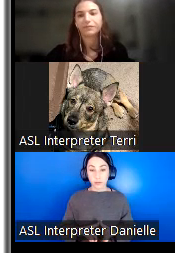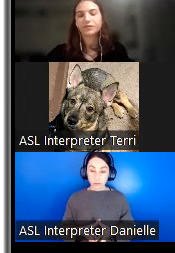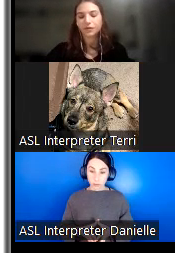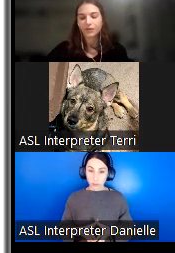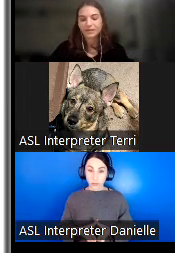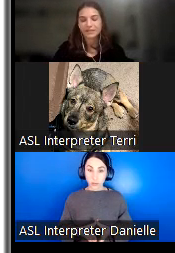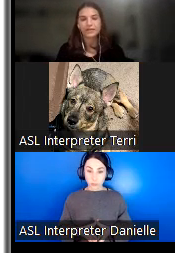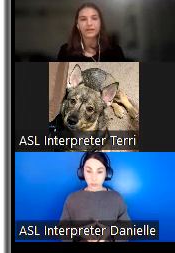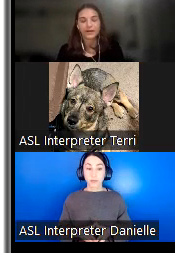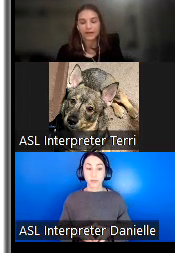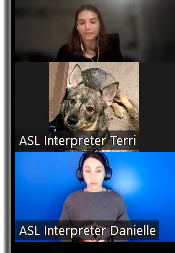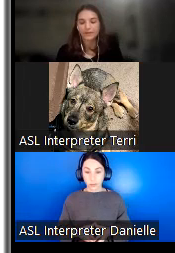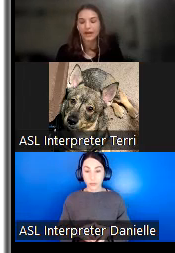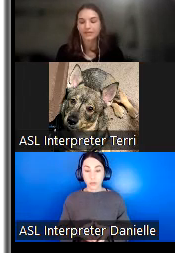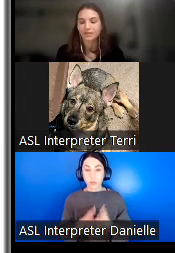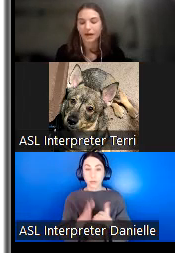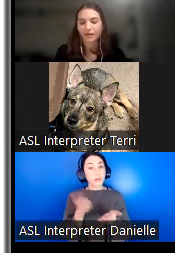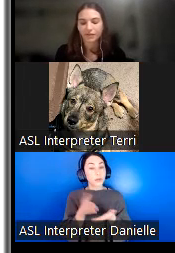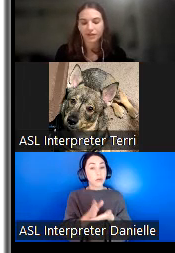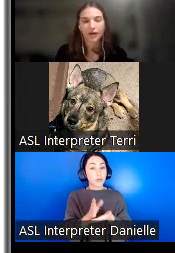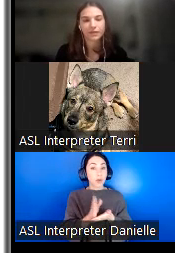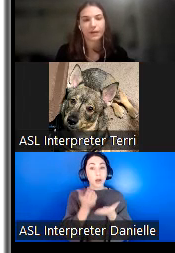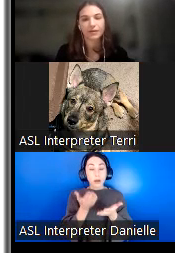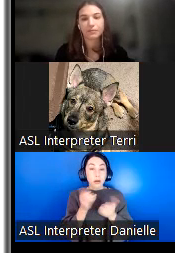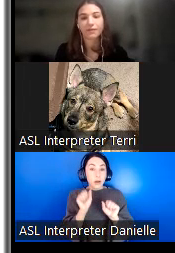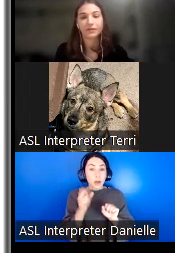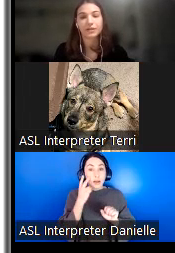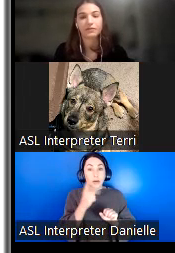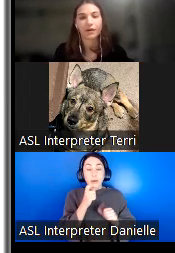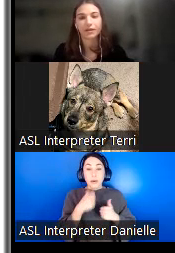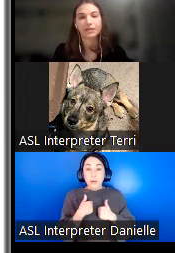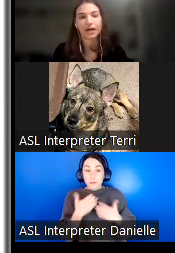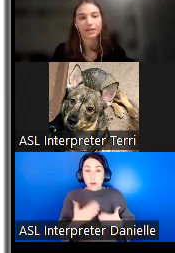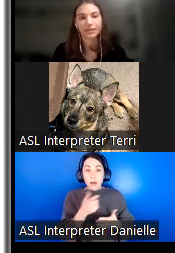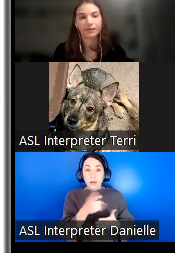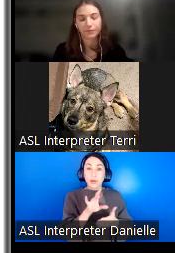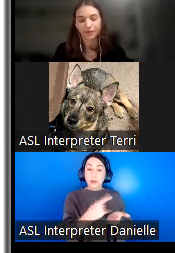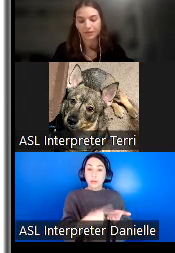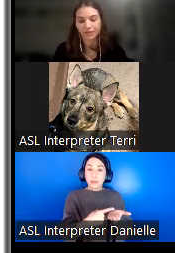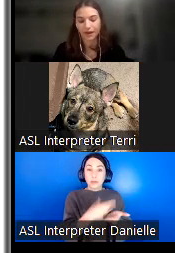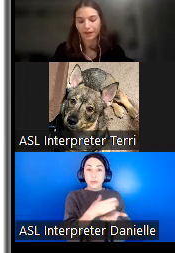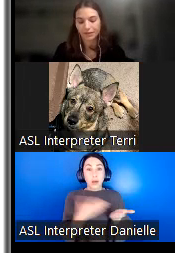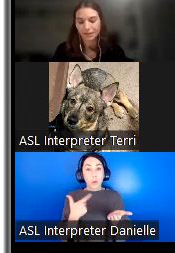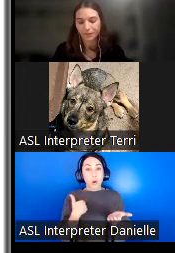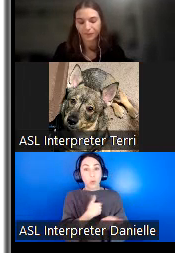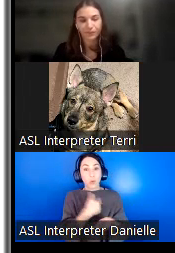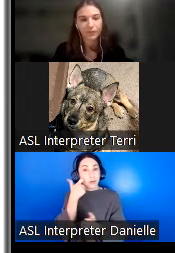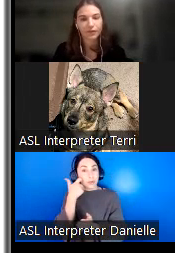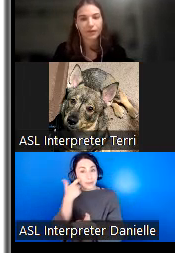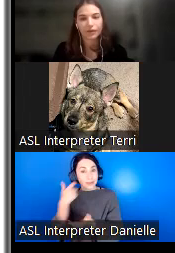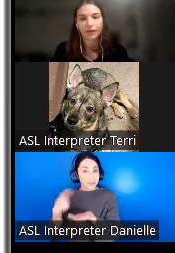All right, so we can see that the survivors talked about some of the things that we've already discussed in the previous